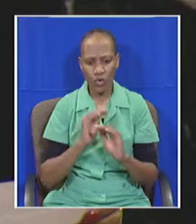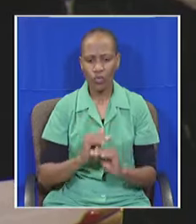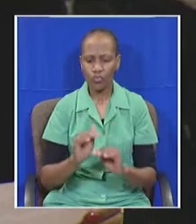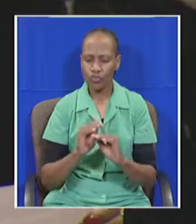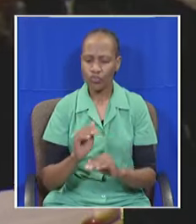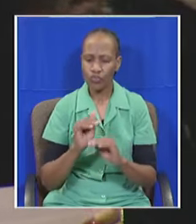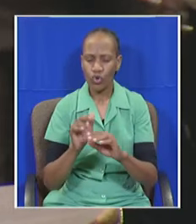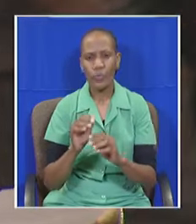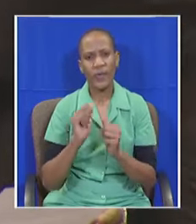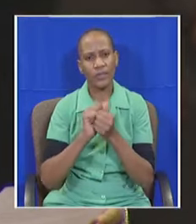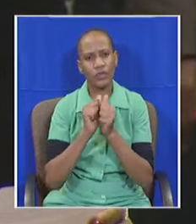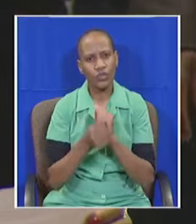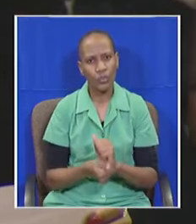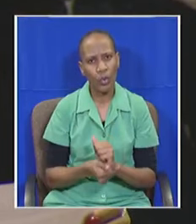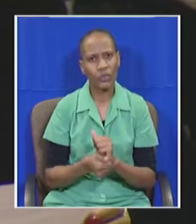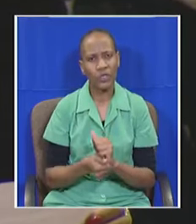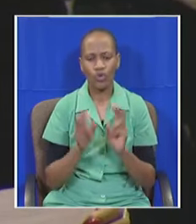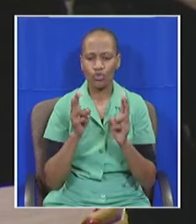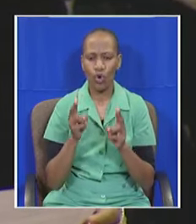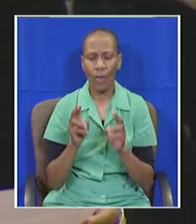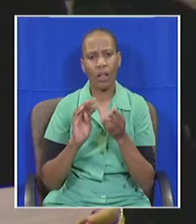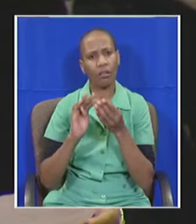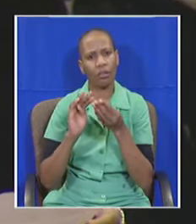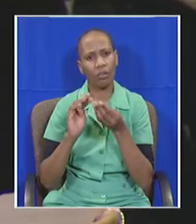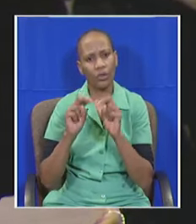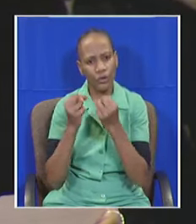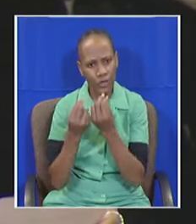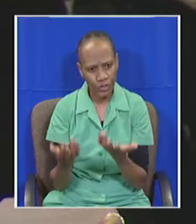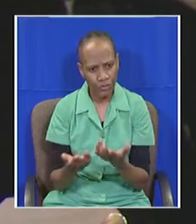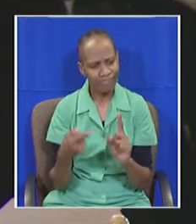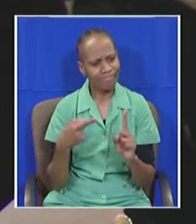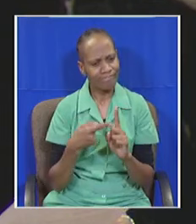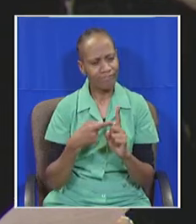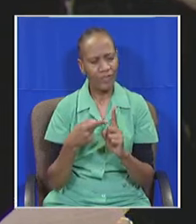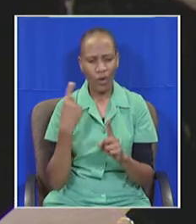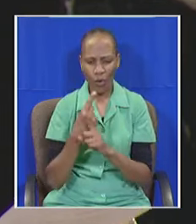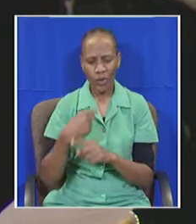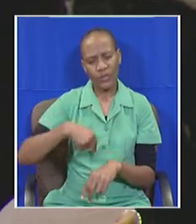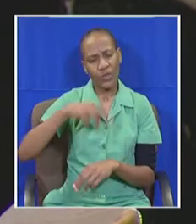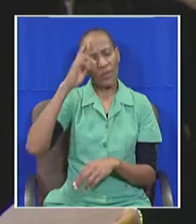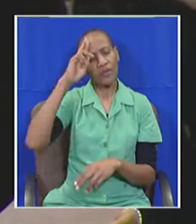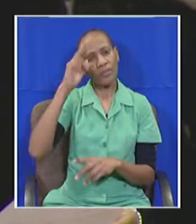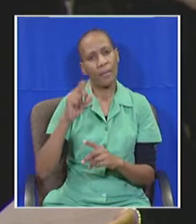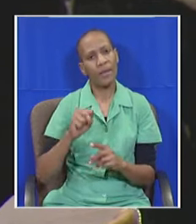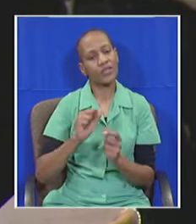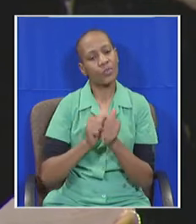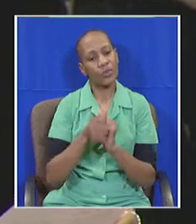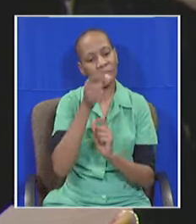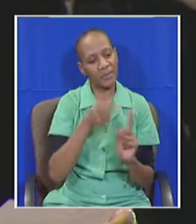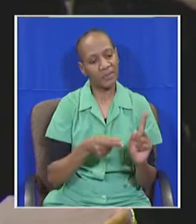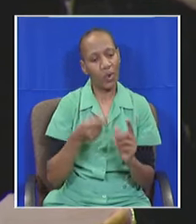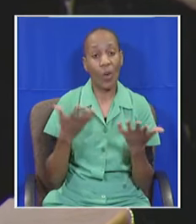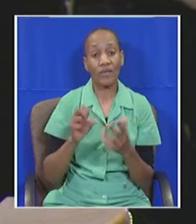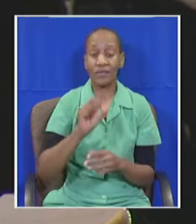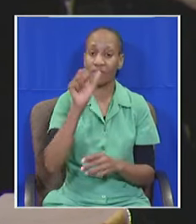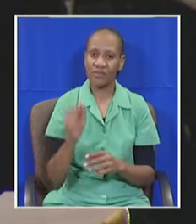no normal sport in an abnormal society. He will remain one of the sports persons that transformed sports in South Africa. Logart stood